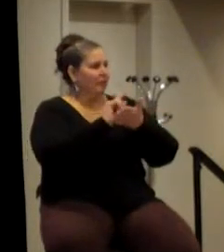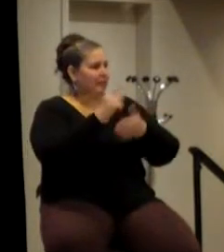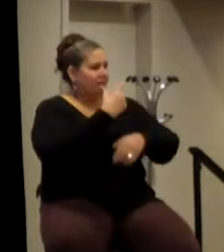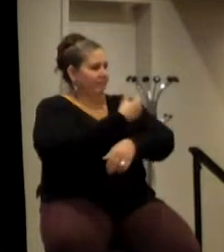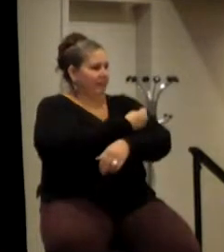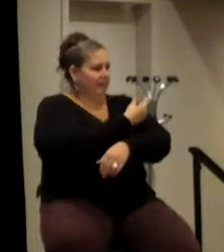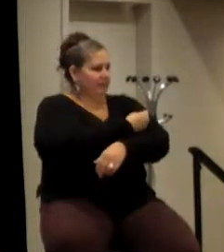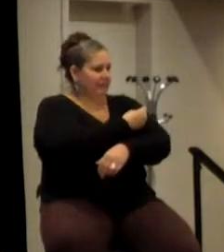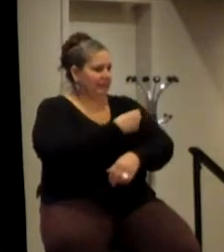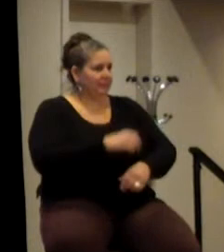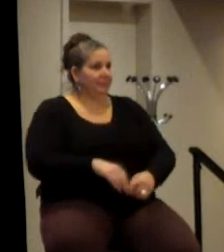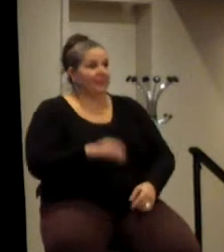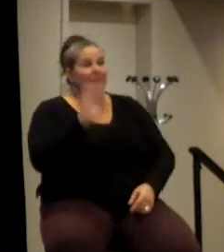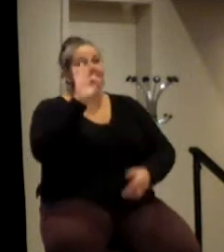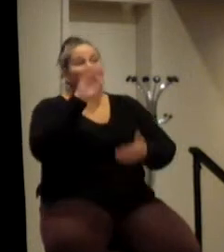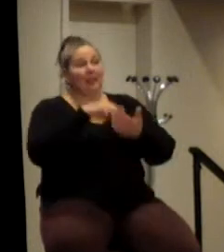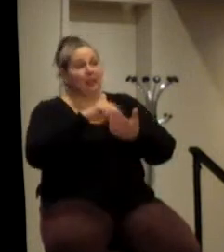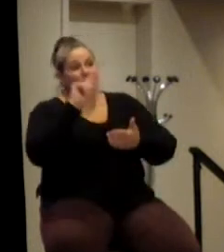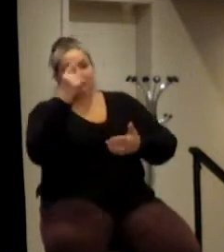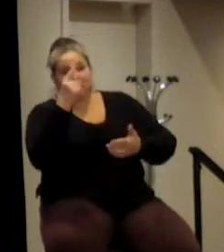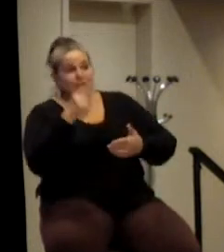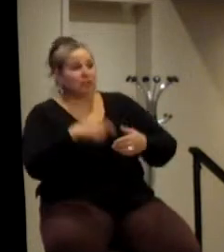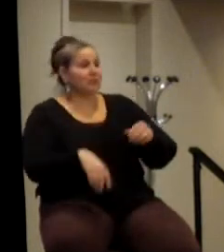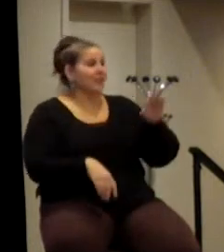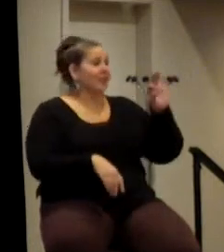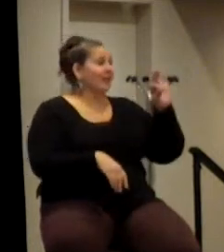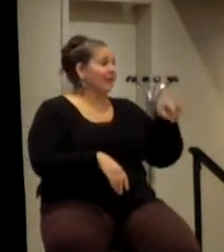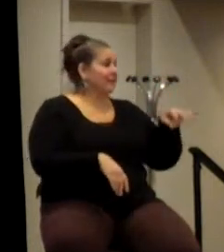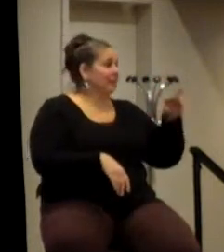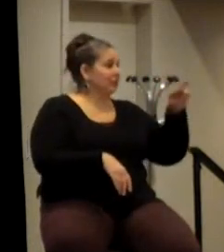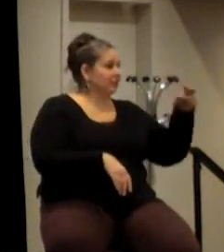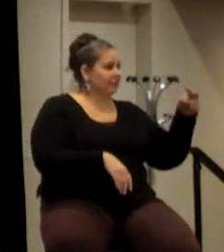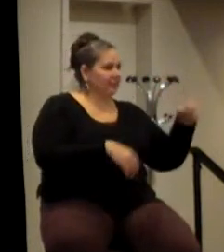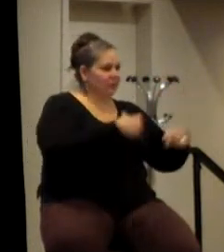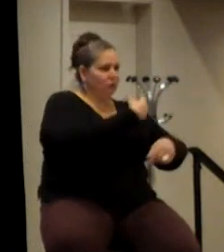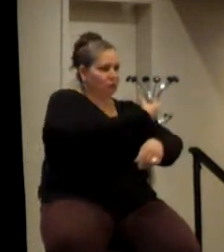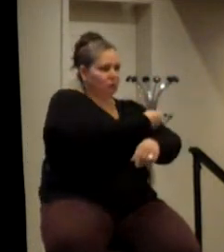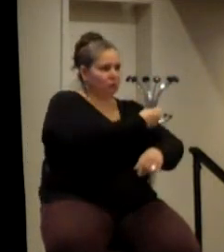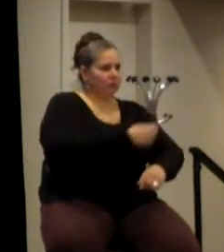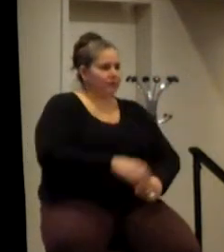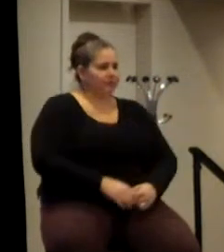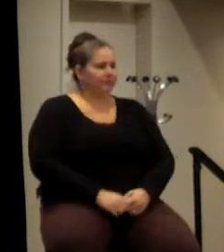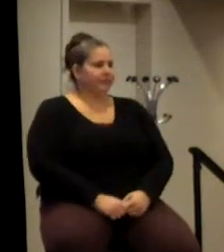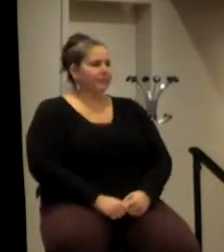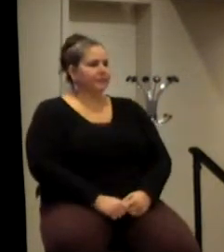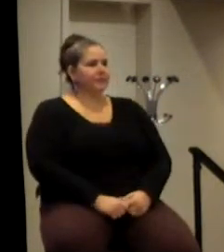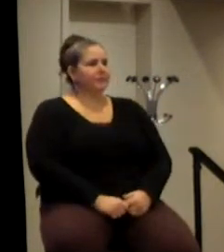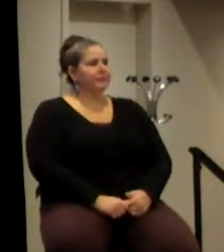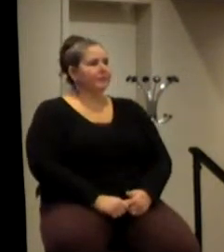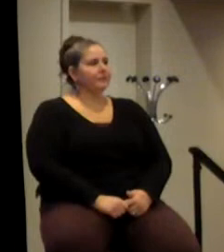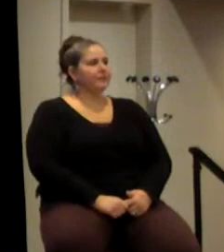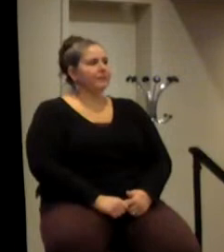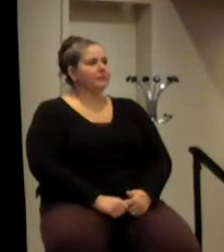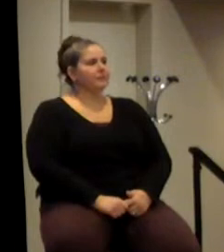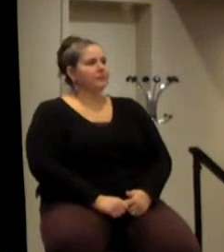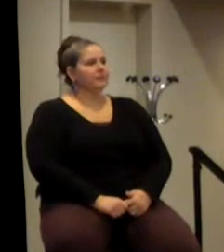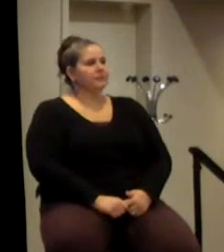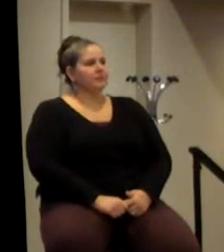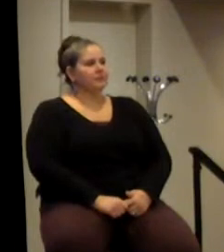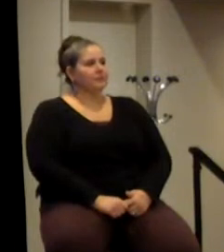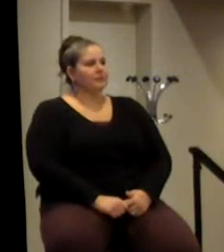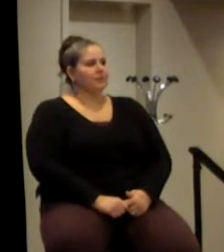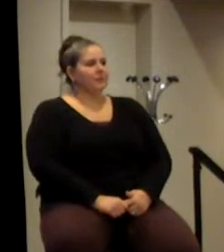shots. We, in anticipation, when we thought we were going to be essentially the